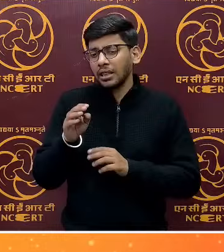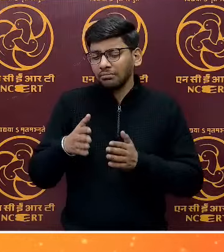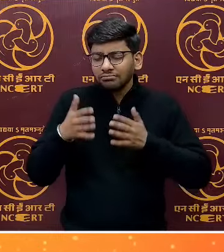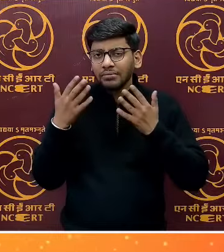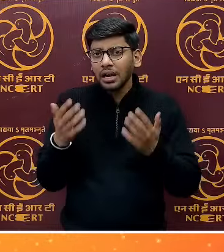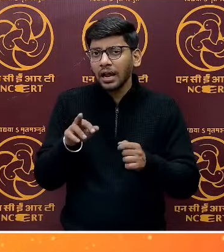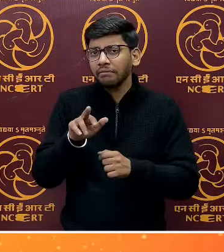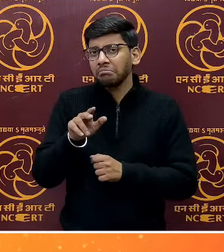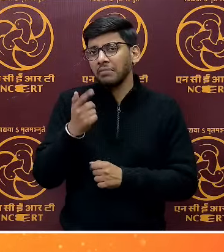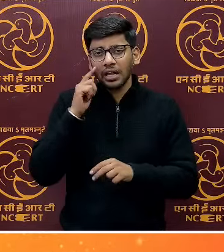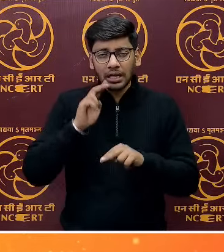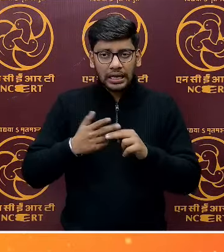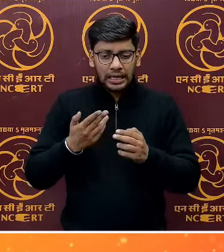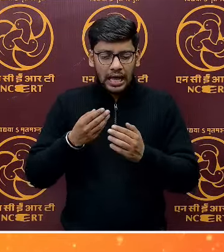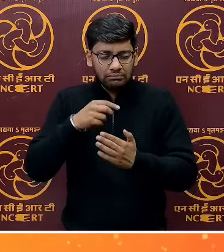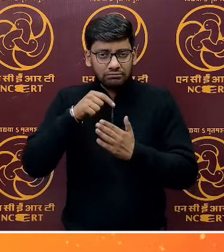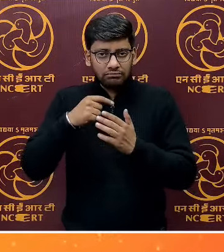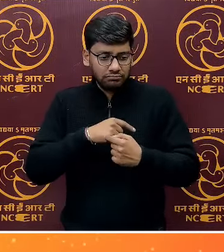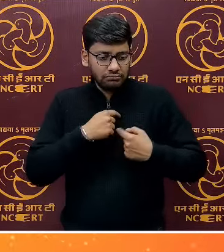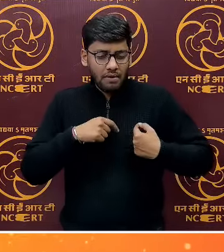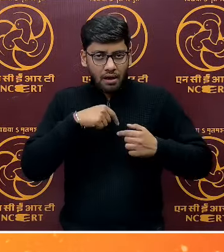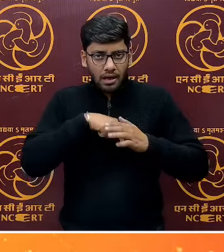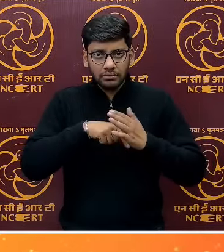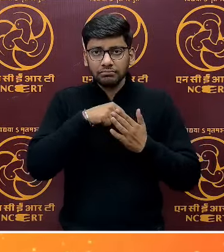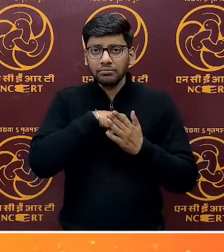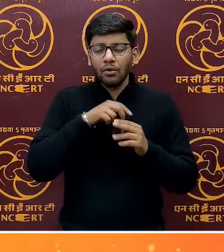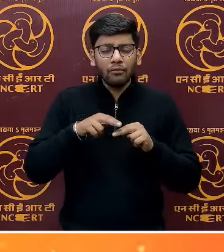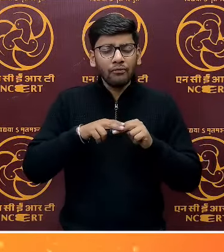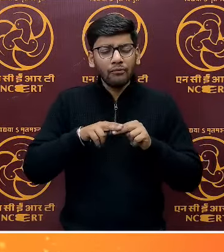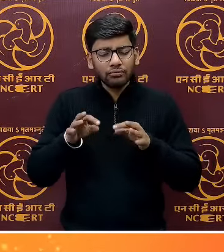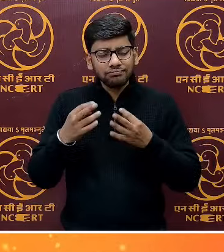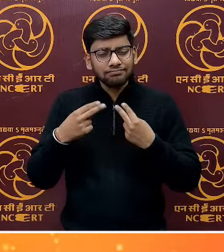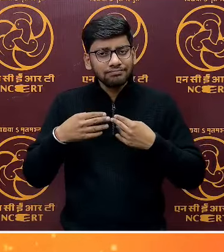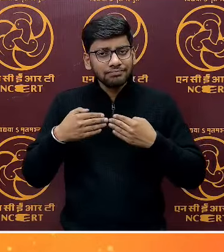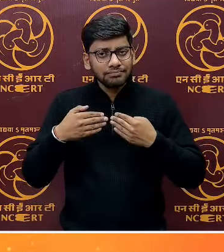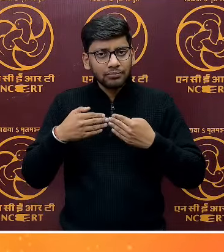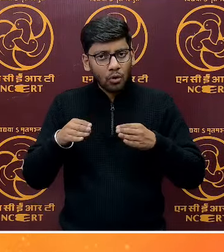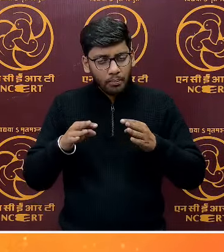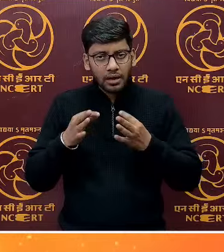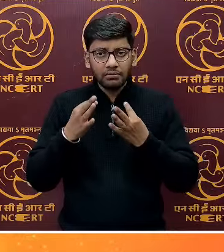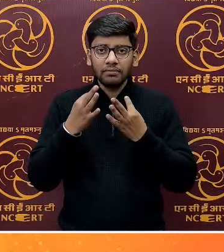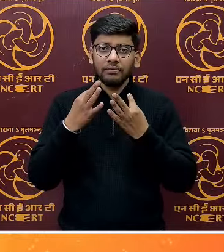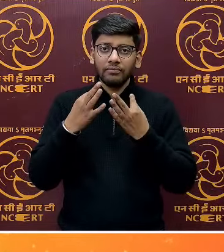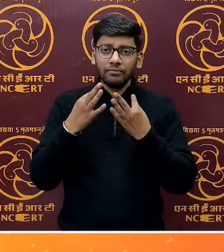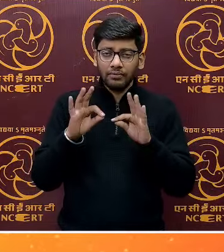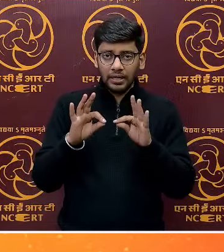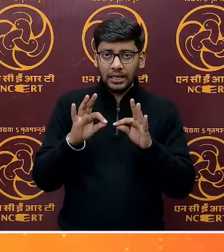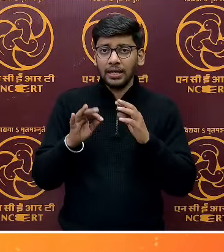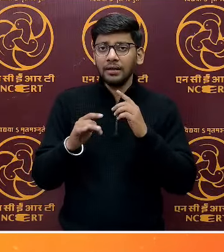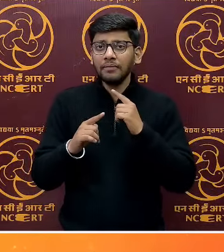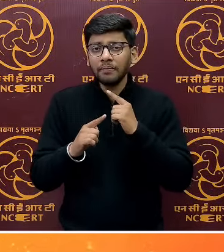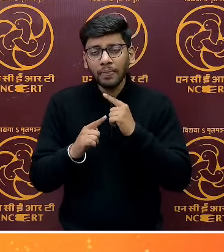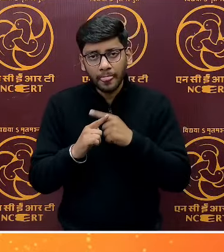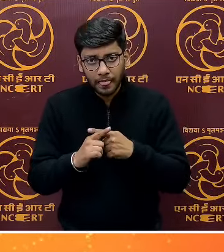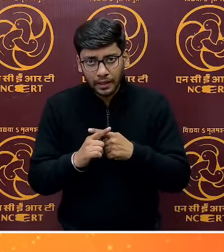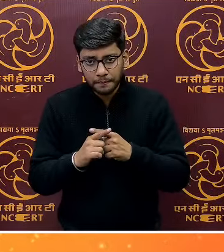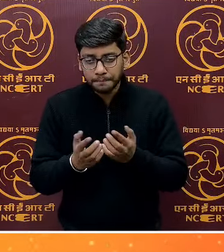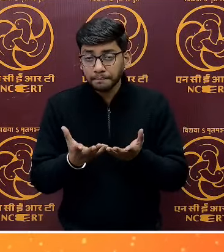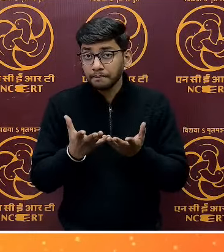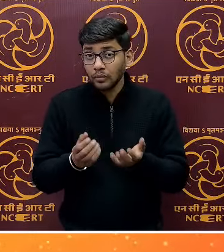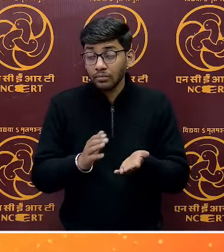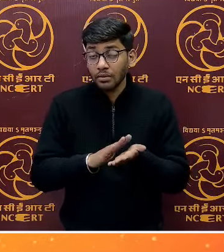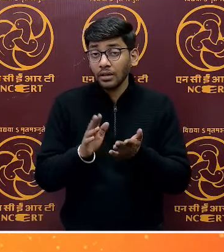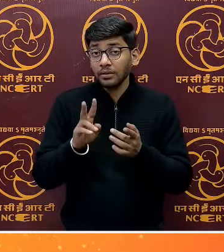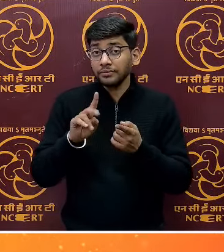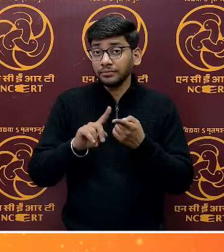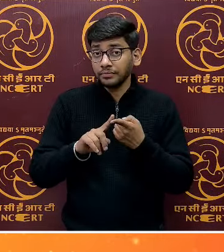keep burdens in our heart. We should be open, free, and we should have goodwill